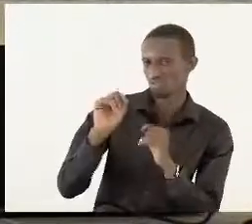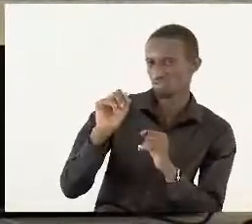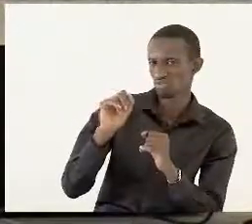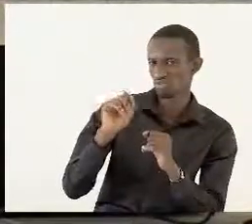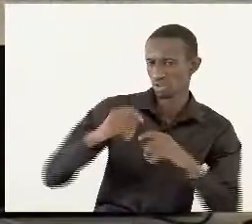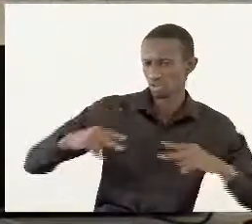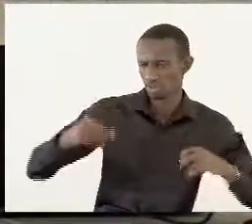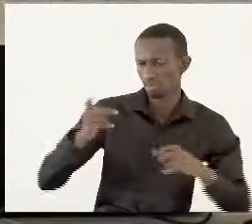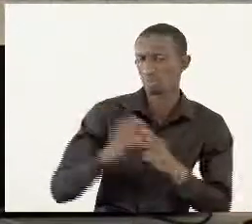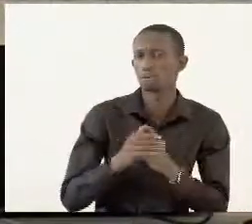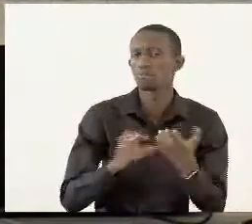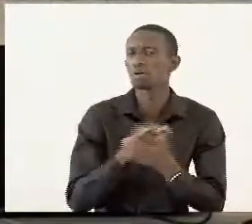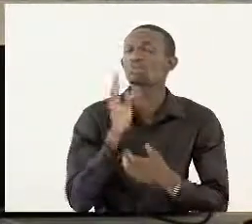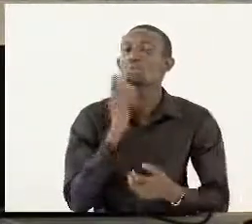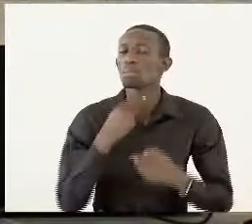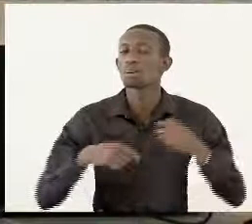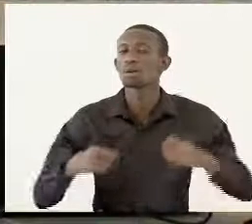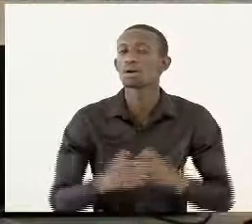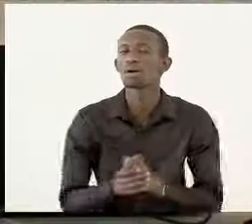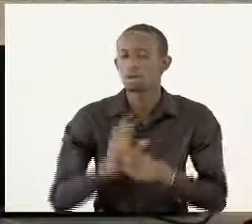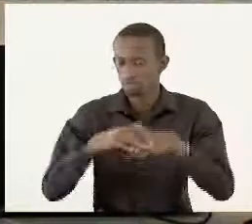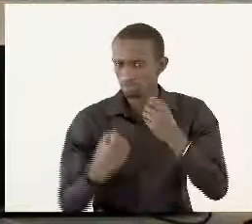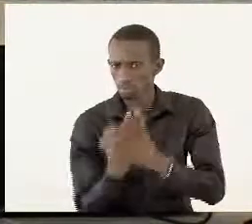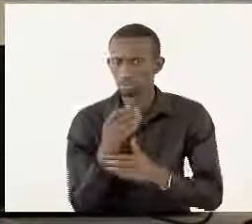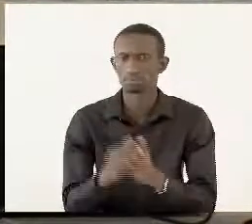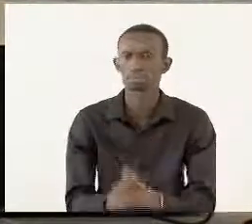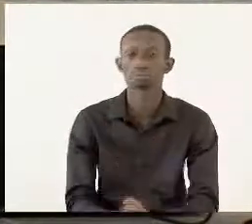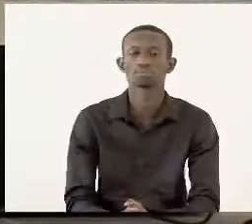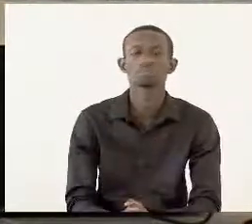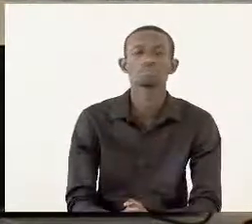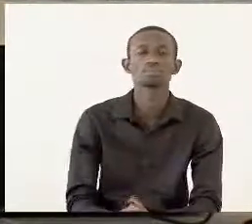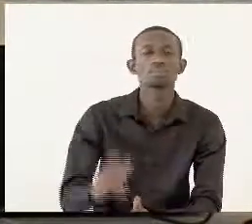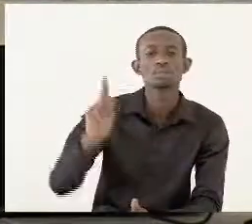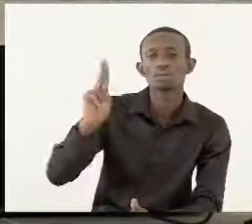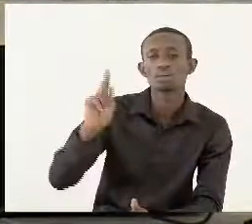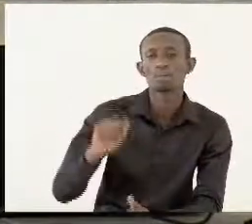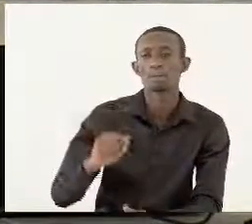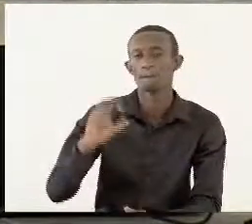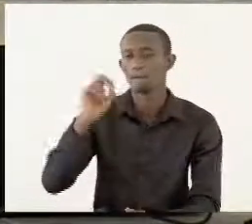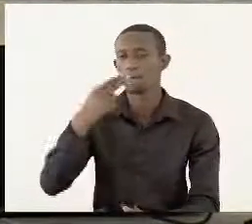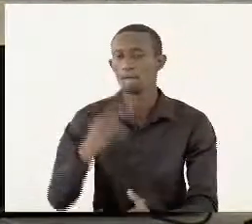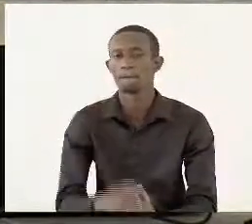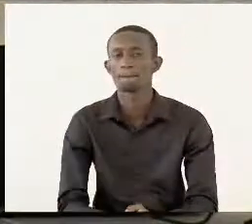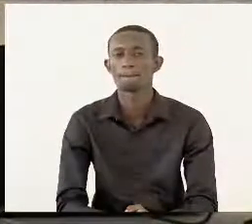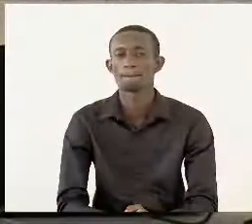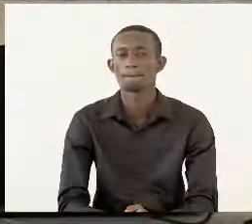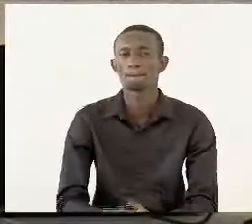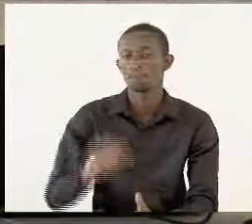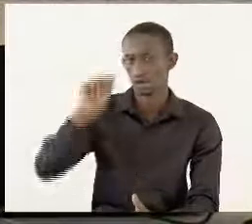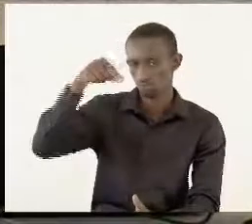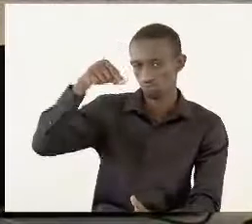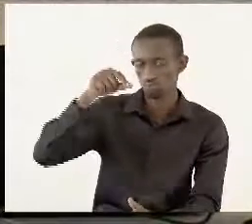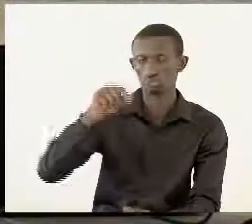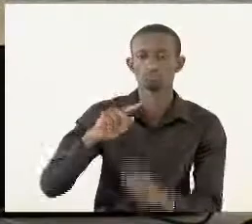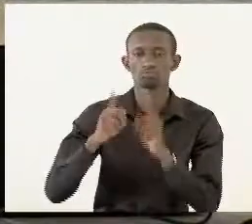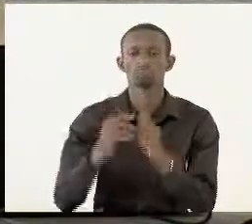with water, we produce soluble hydroxide, that will be potassium hydroxide, plus